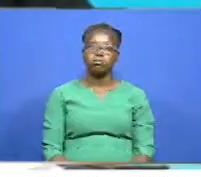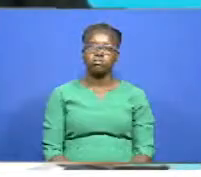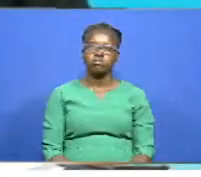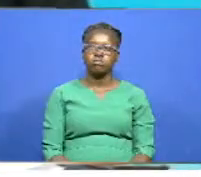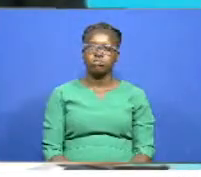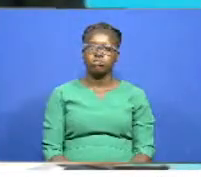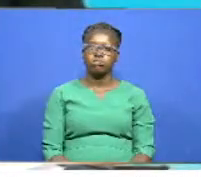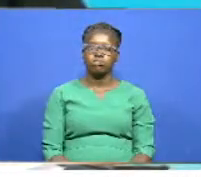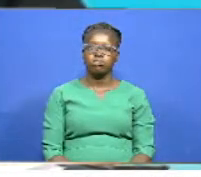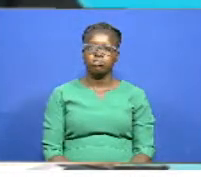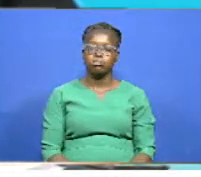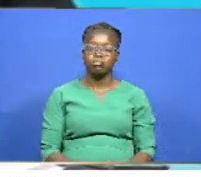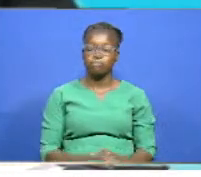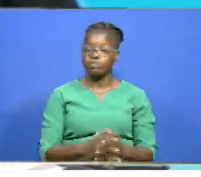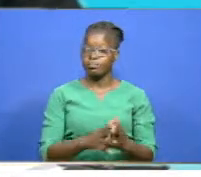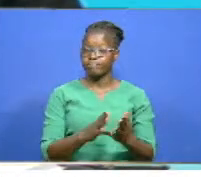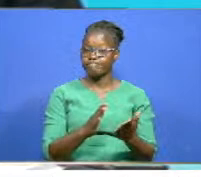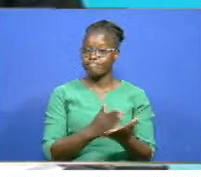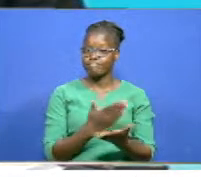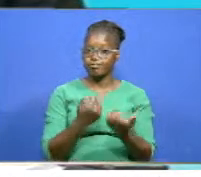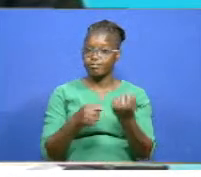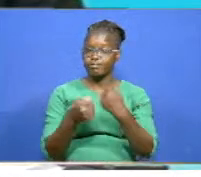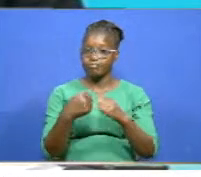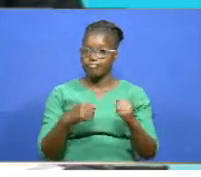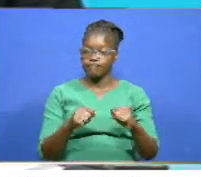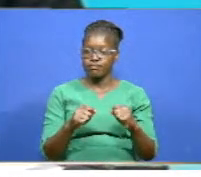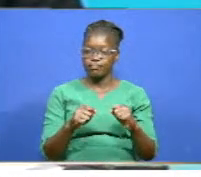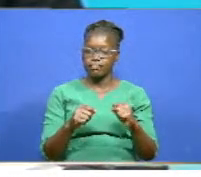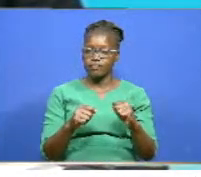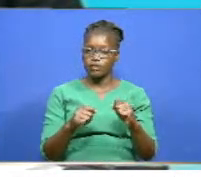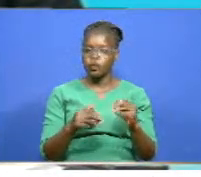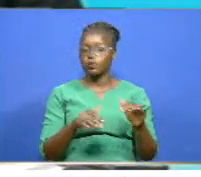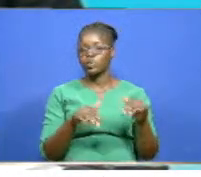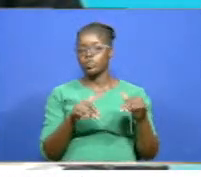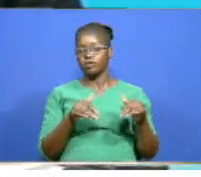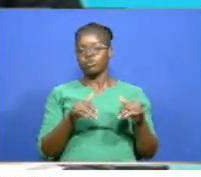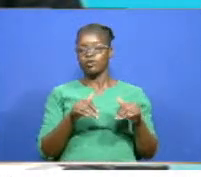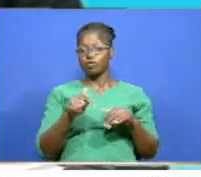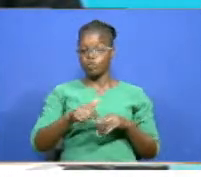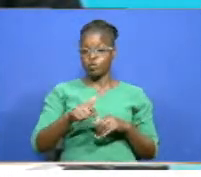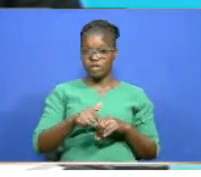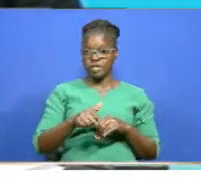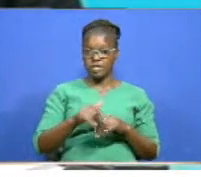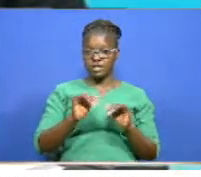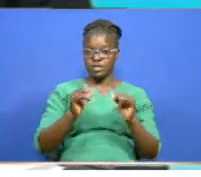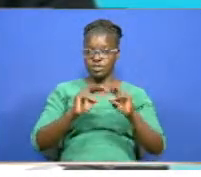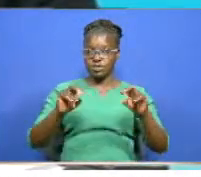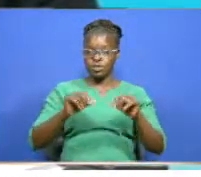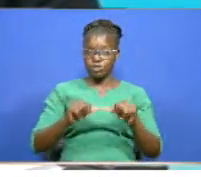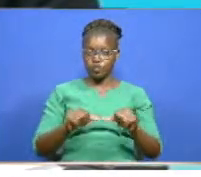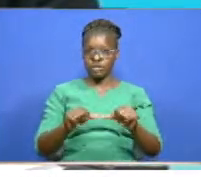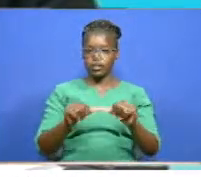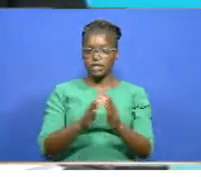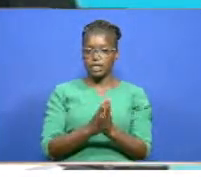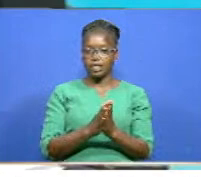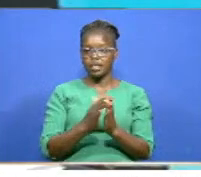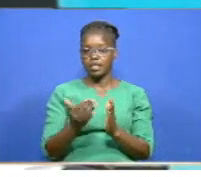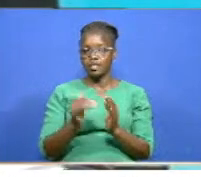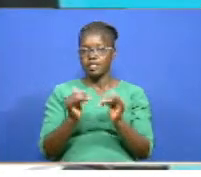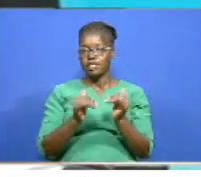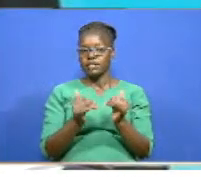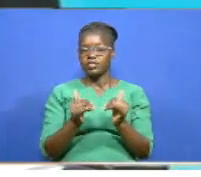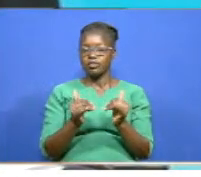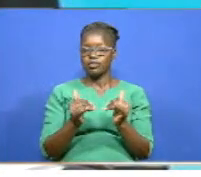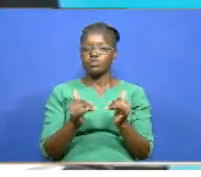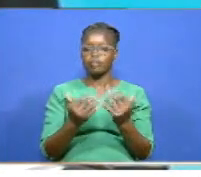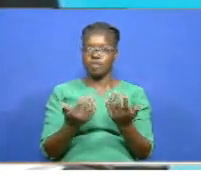Those are just some of the things that we will be looking at also today during News Check and, of course, in our news bulletin. My